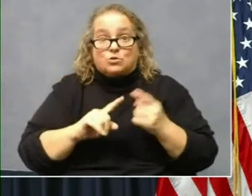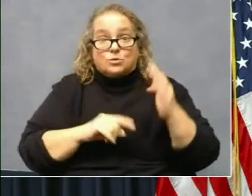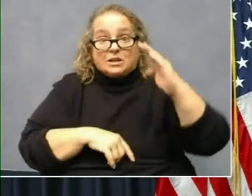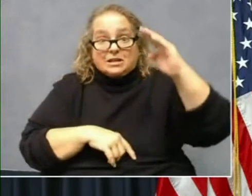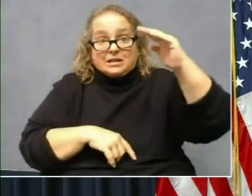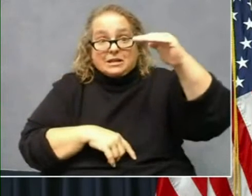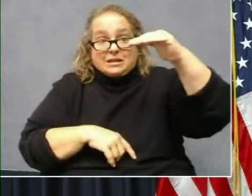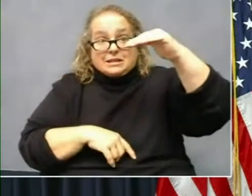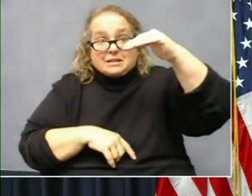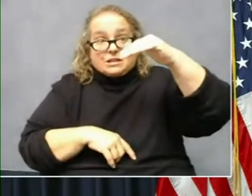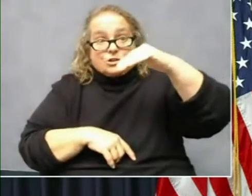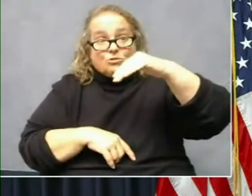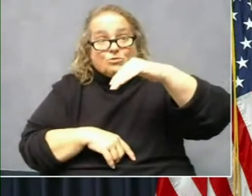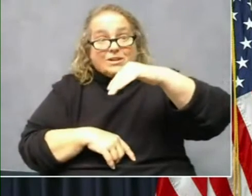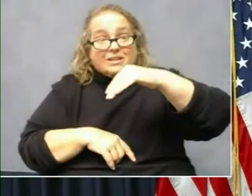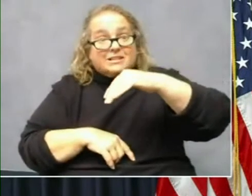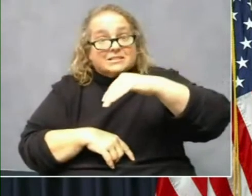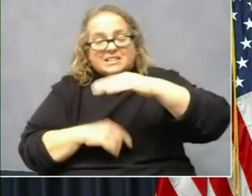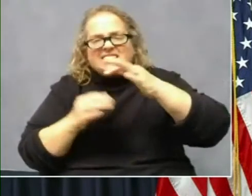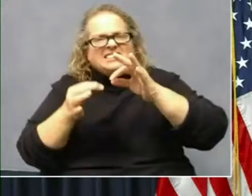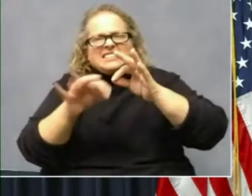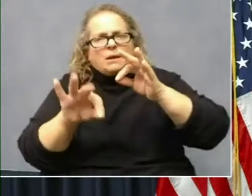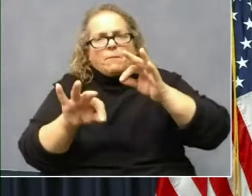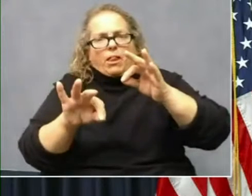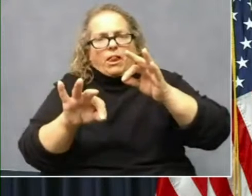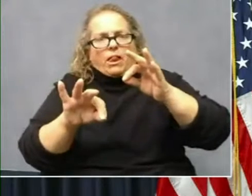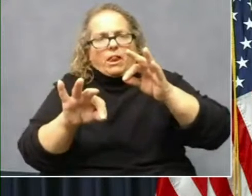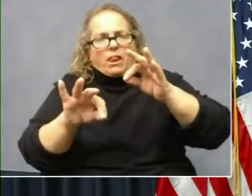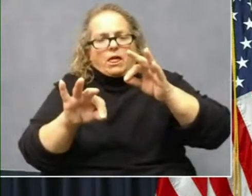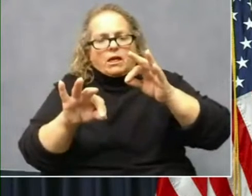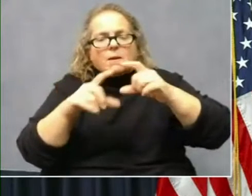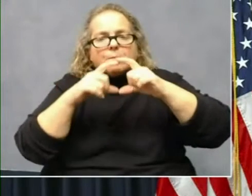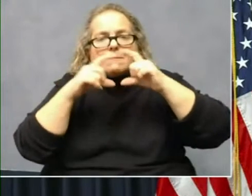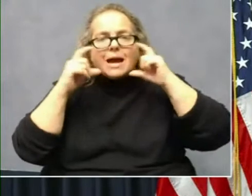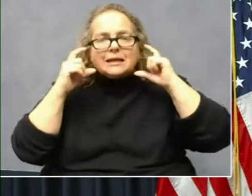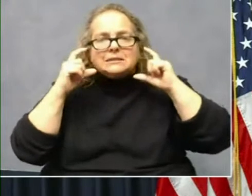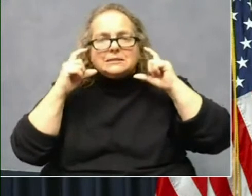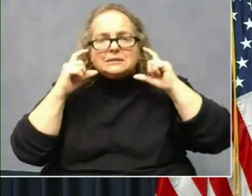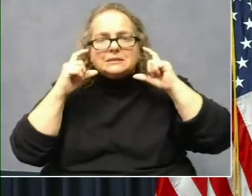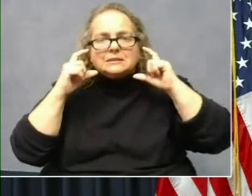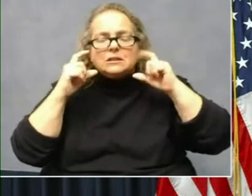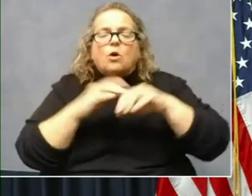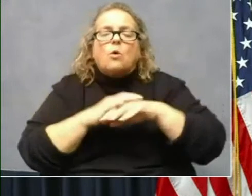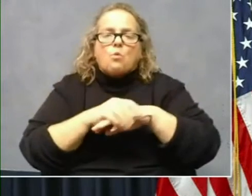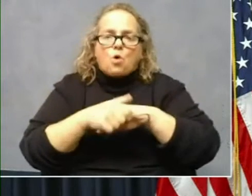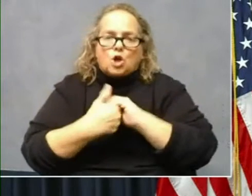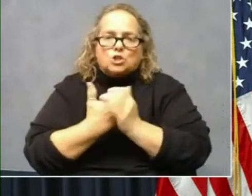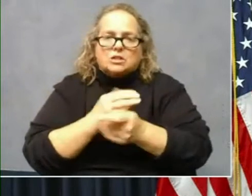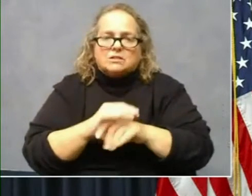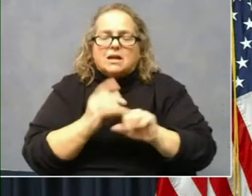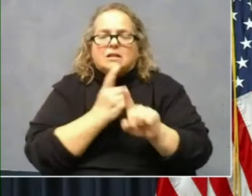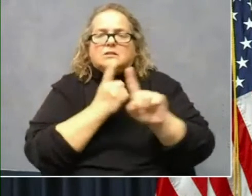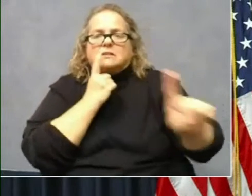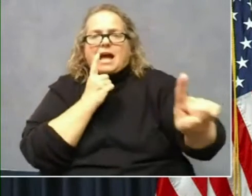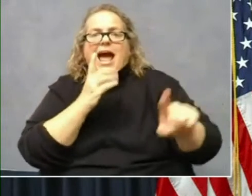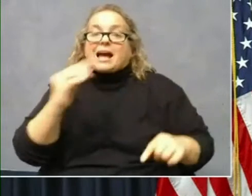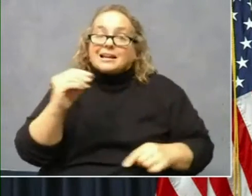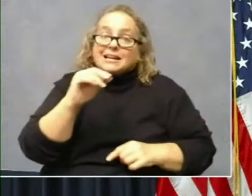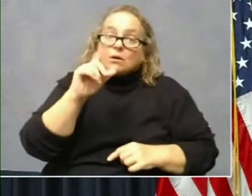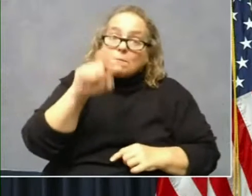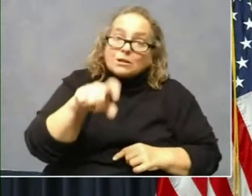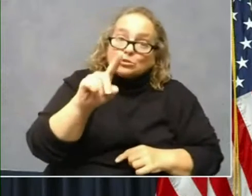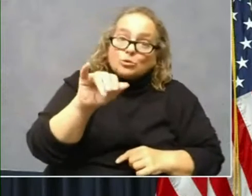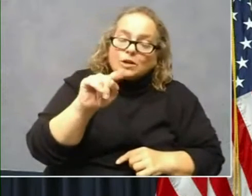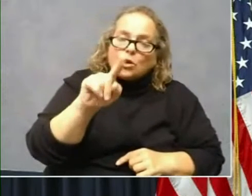wear a mask. We got to wash our hands. We got to engage in social distancing, and we got to do it 100% of the time. Our neighbors coming over